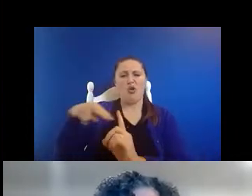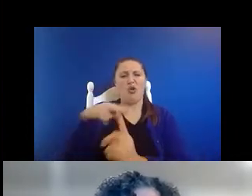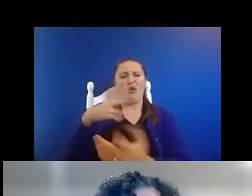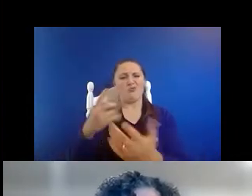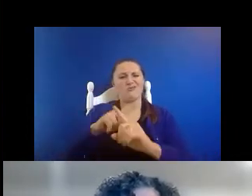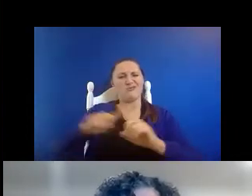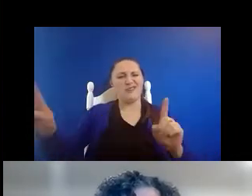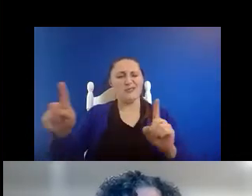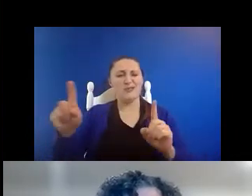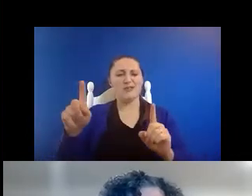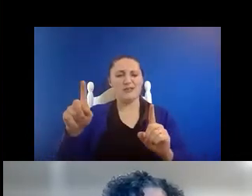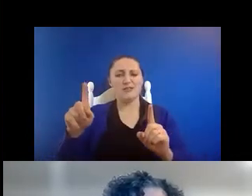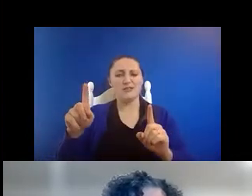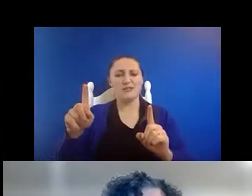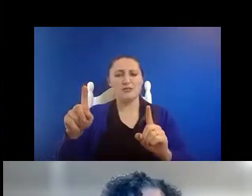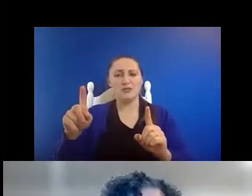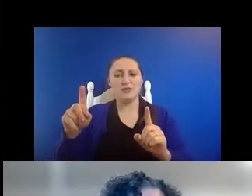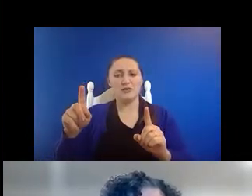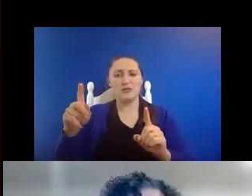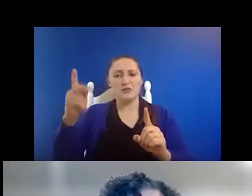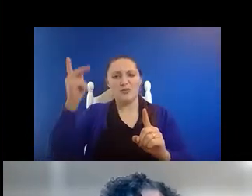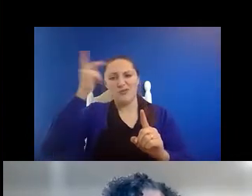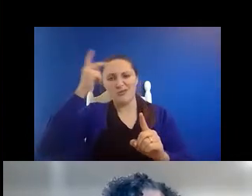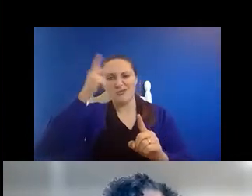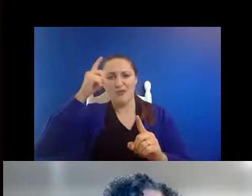philosophy, competitive integrated employment.